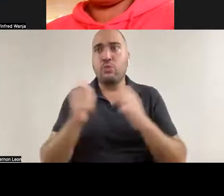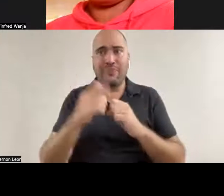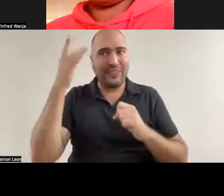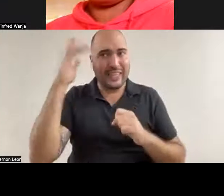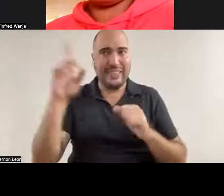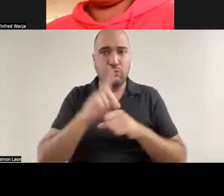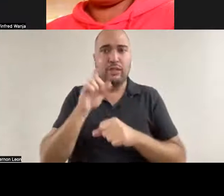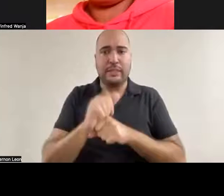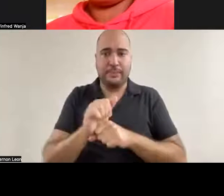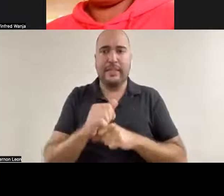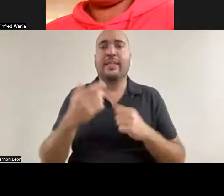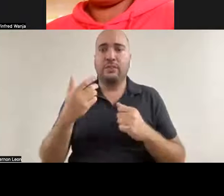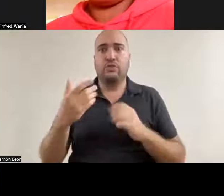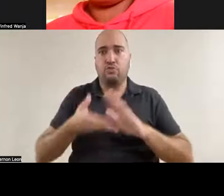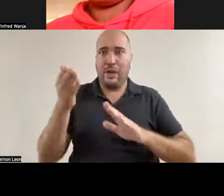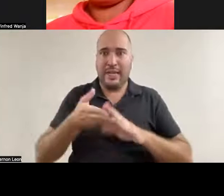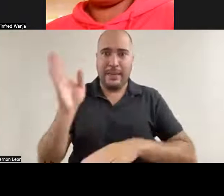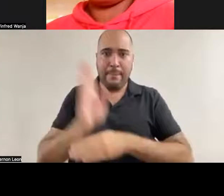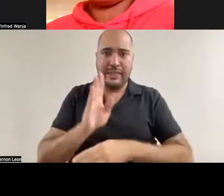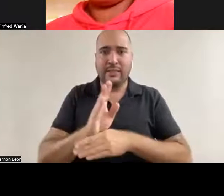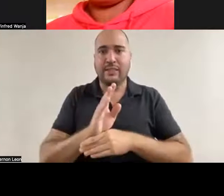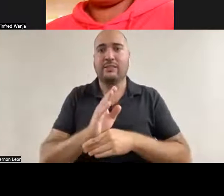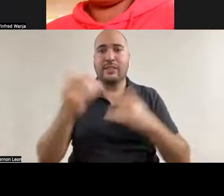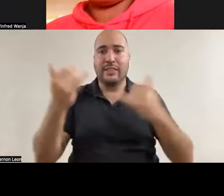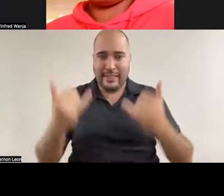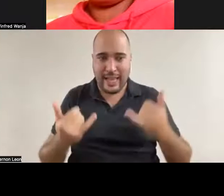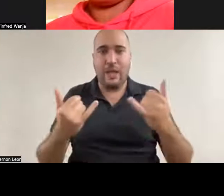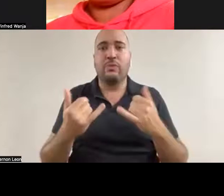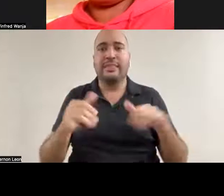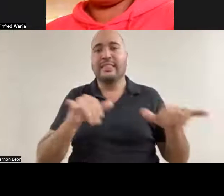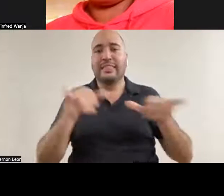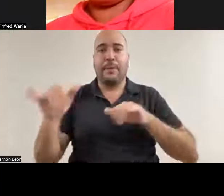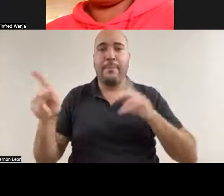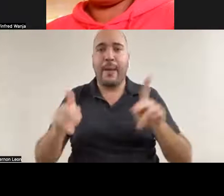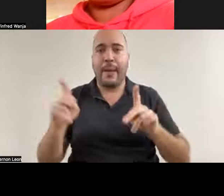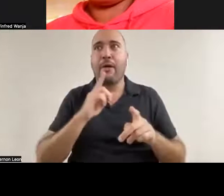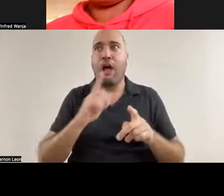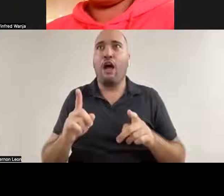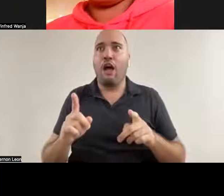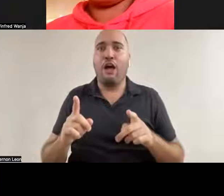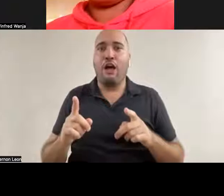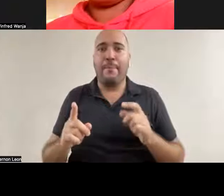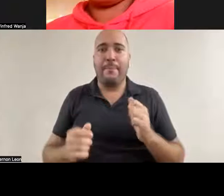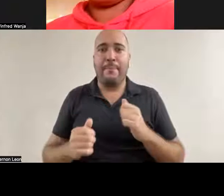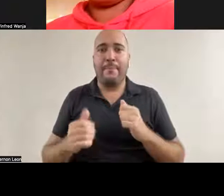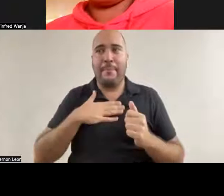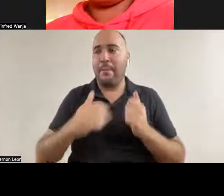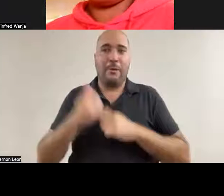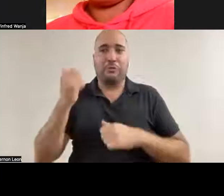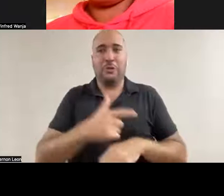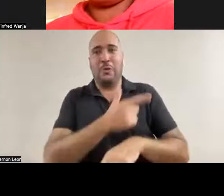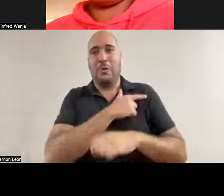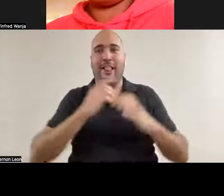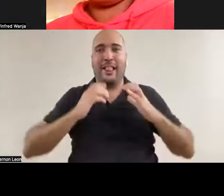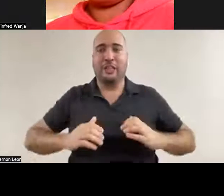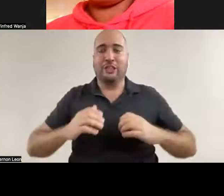intellectual disability run a business? Now, the same people are my most loyal